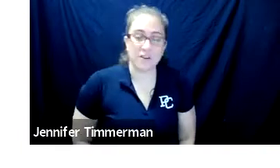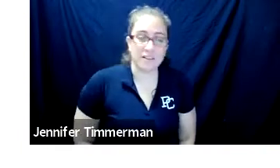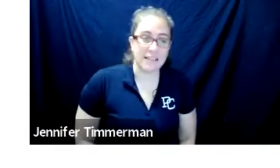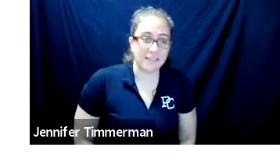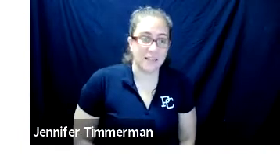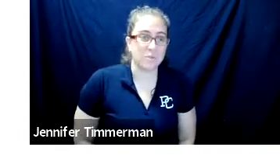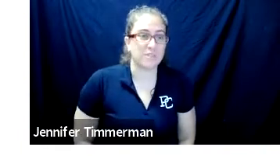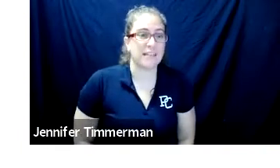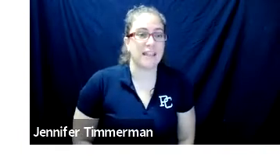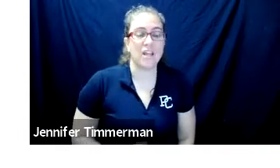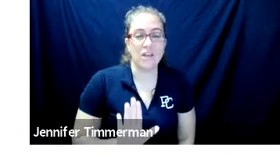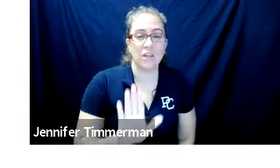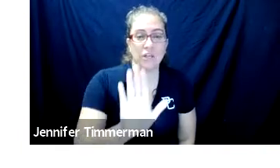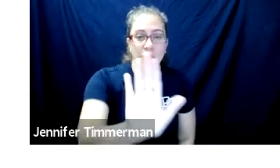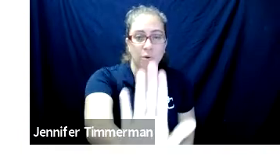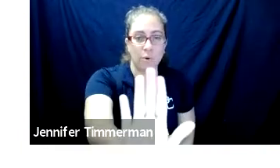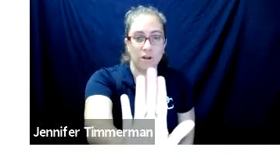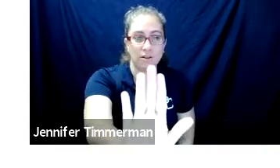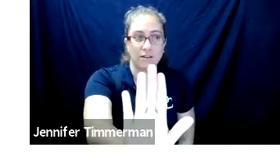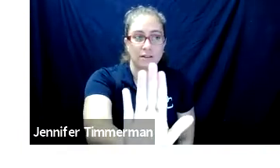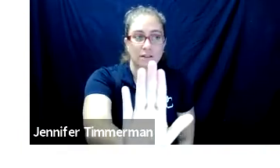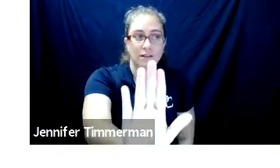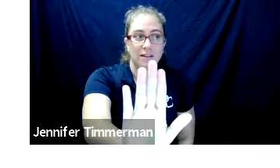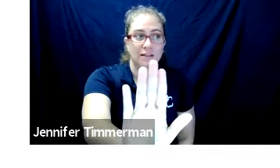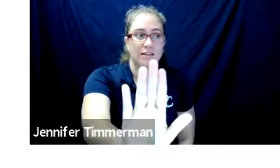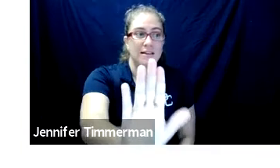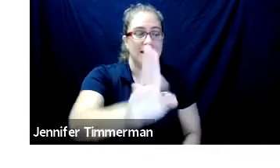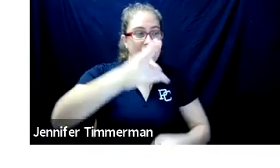In American Sign Language, we'll say, your